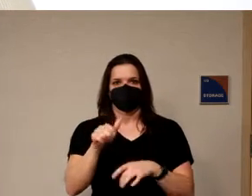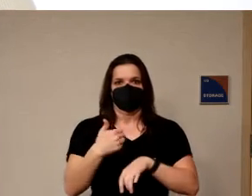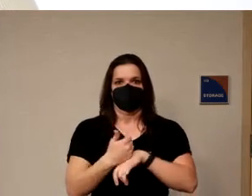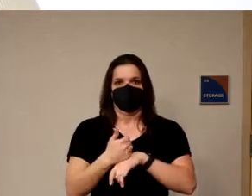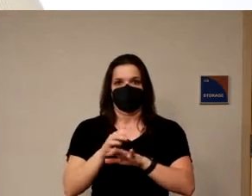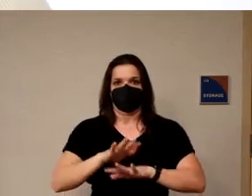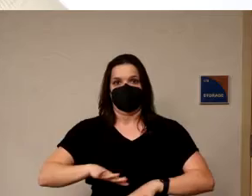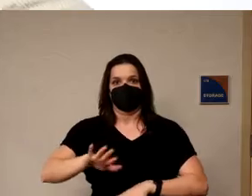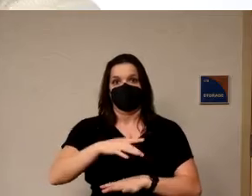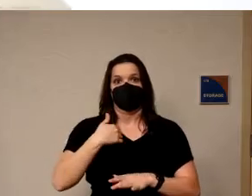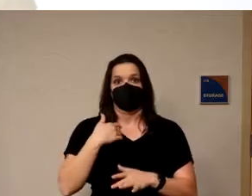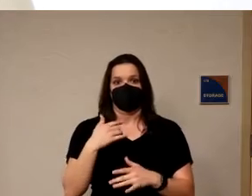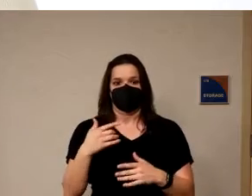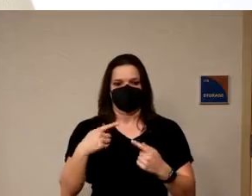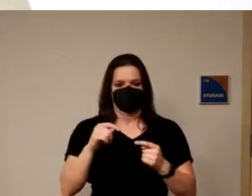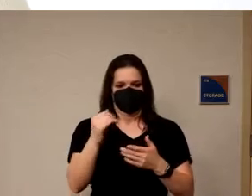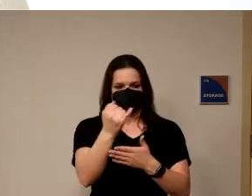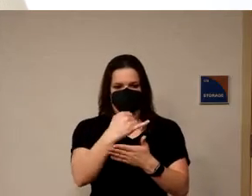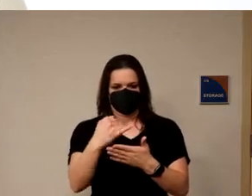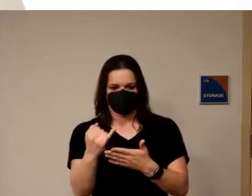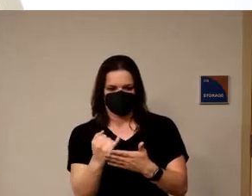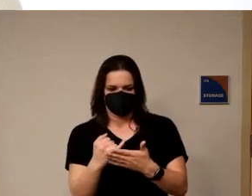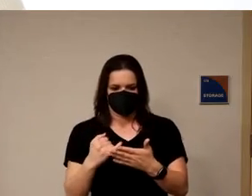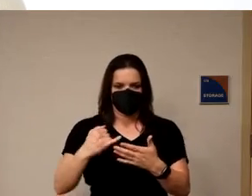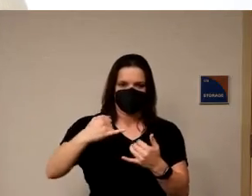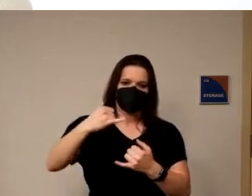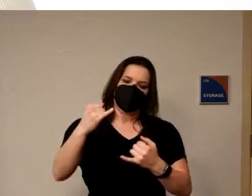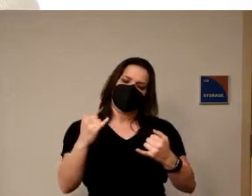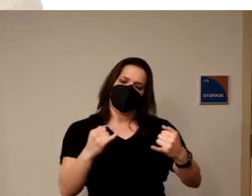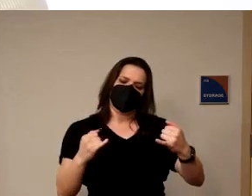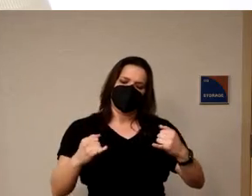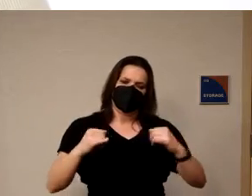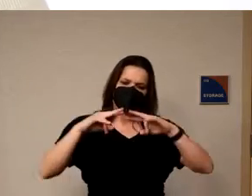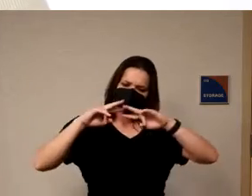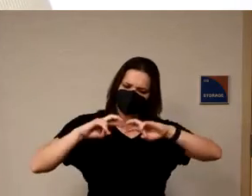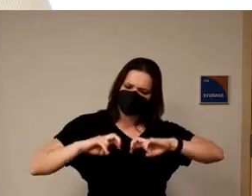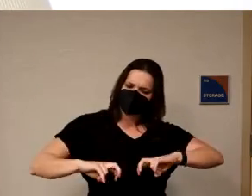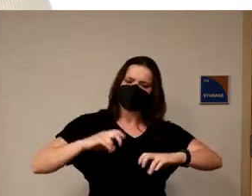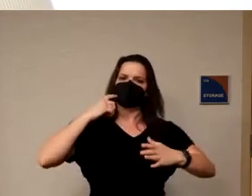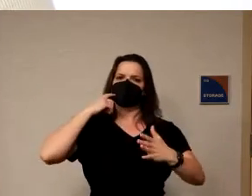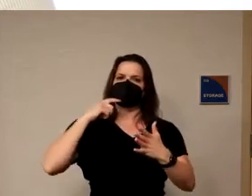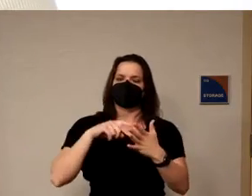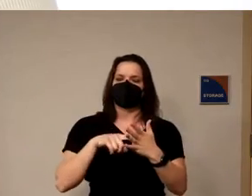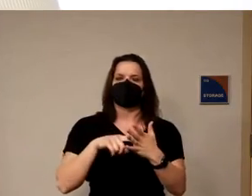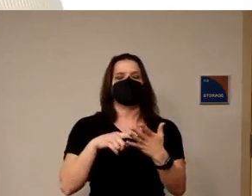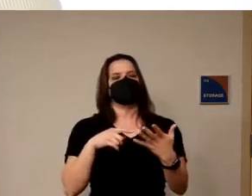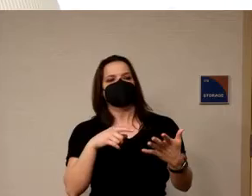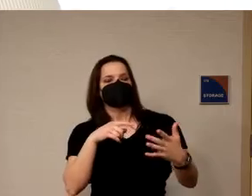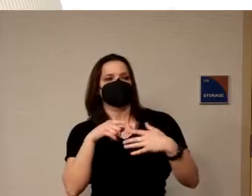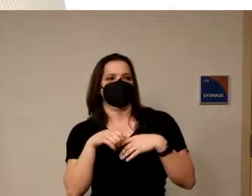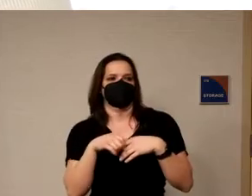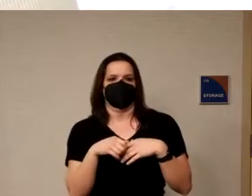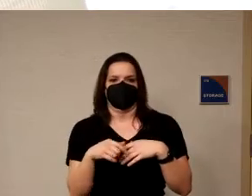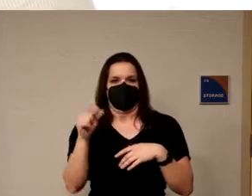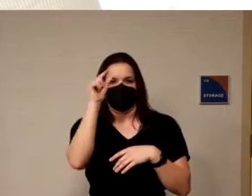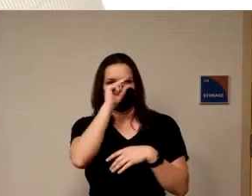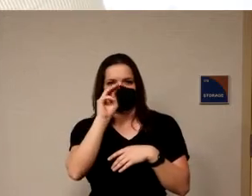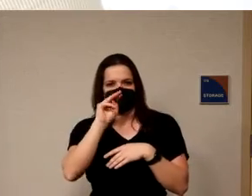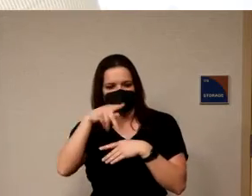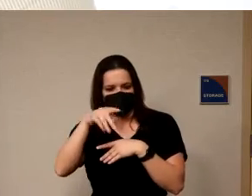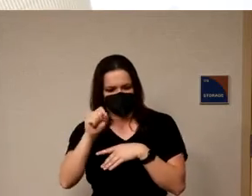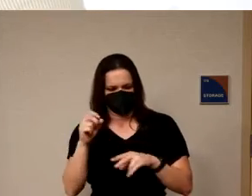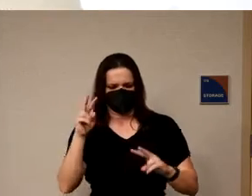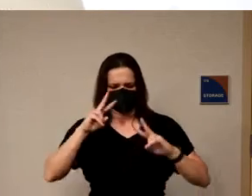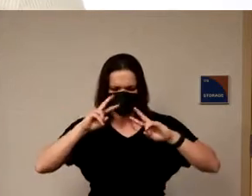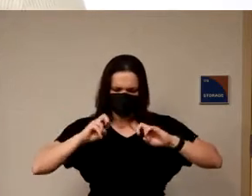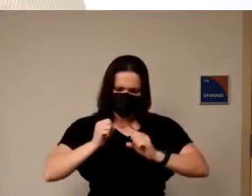and then try to draw from there. And then as I'm drawing and kind of drilling in, I might notice, especially looking at Google Maps, that it